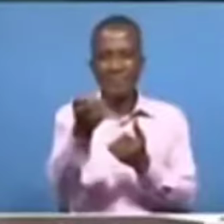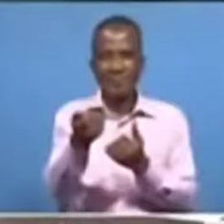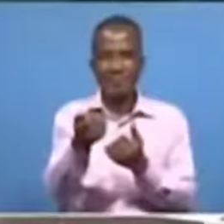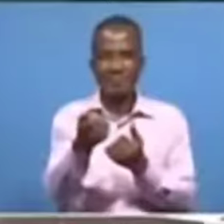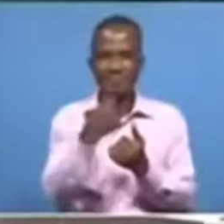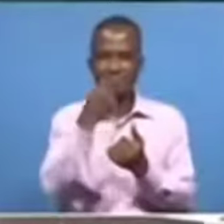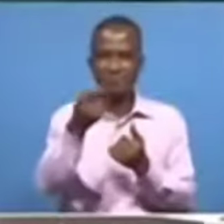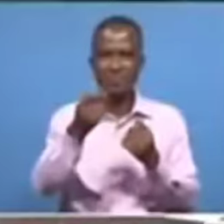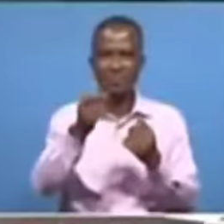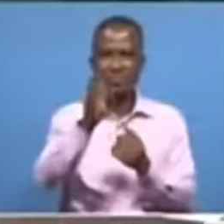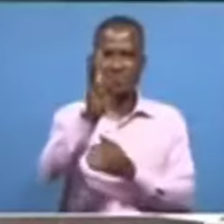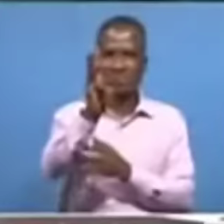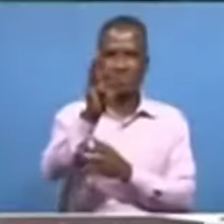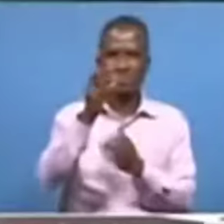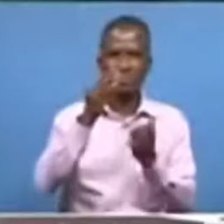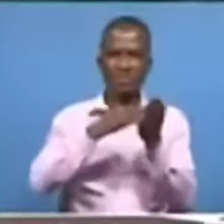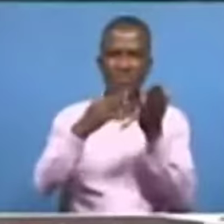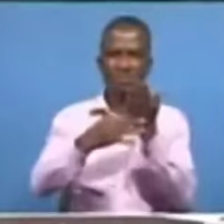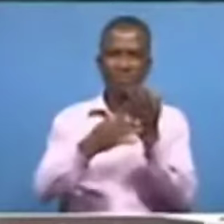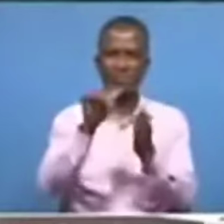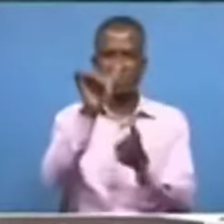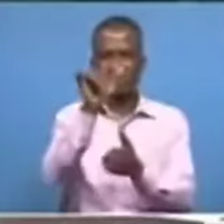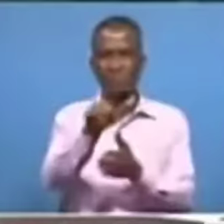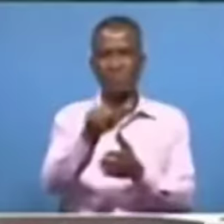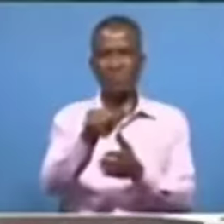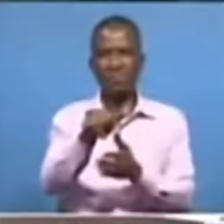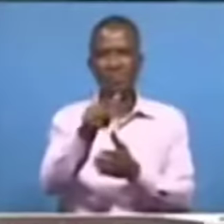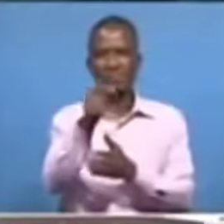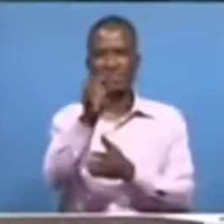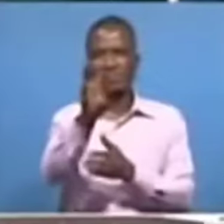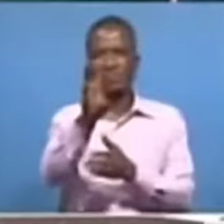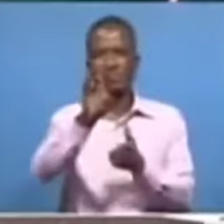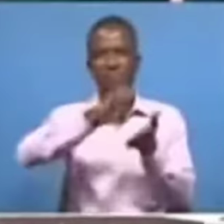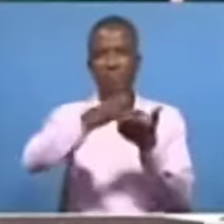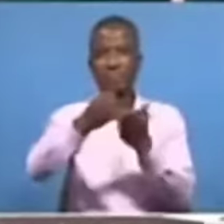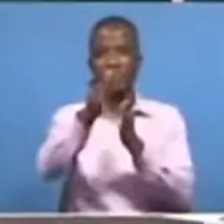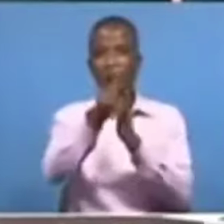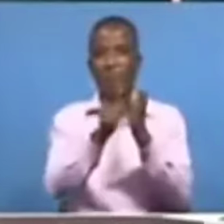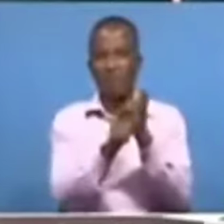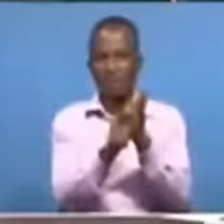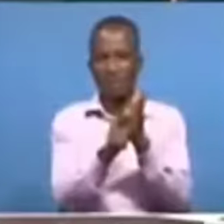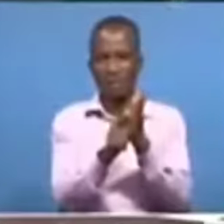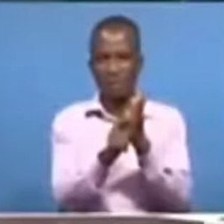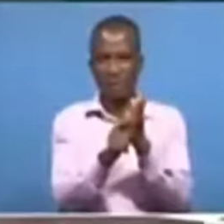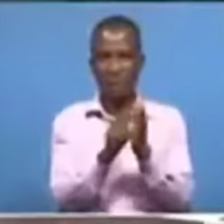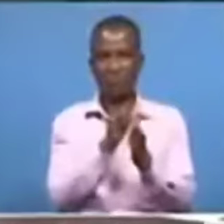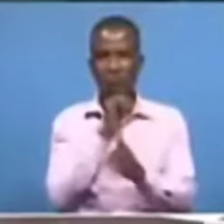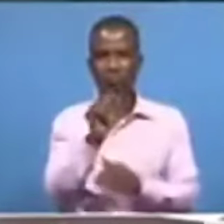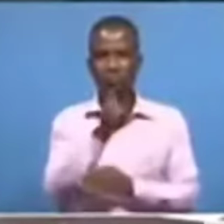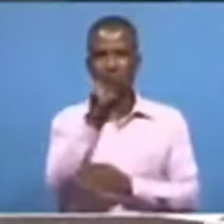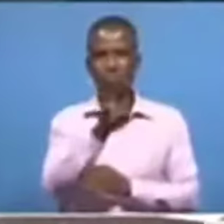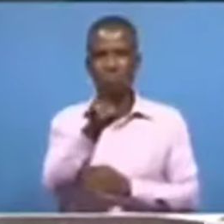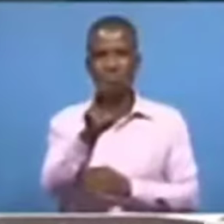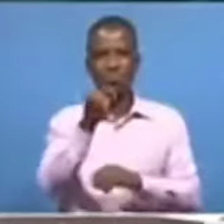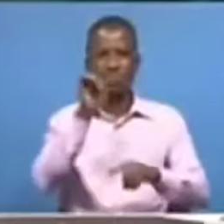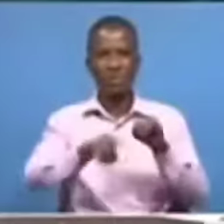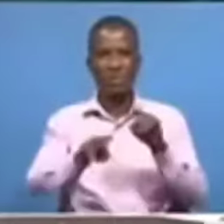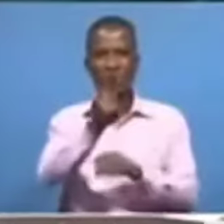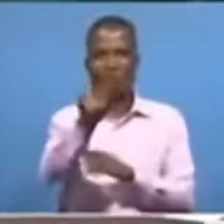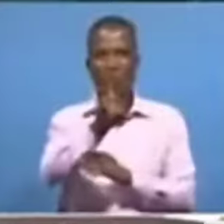its ruling of 16th February that Section 26 of the Evidence Act is inapplicable. It wouldn't apply